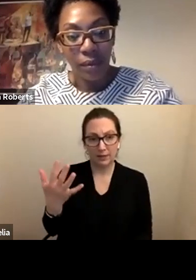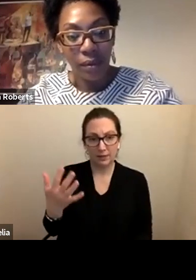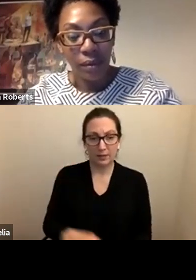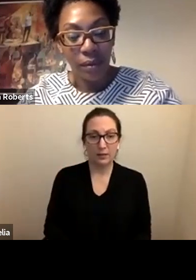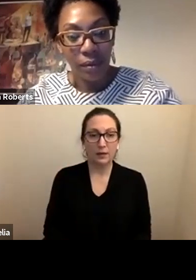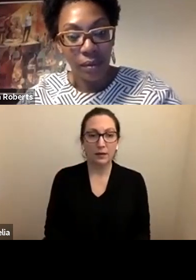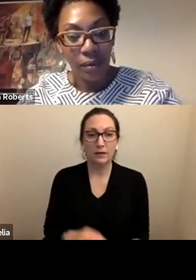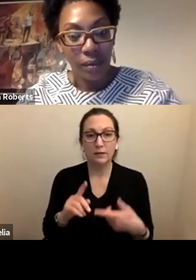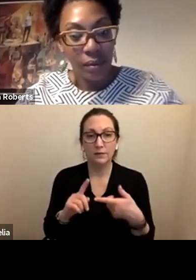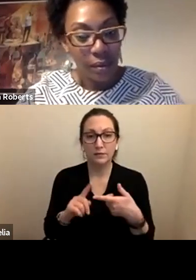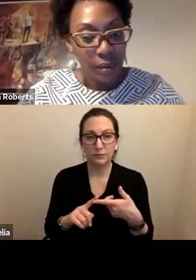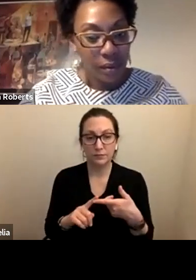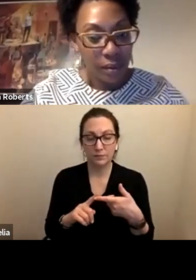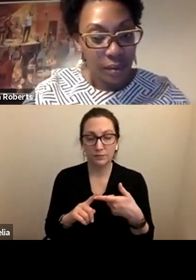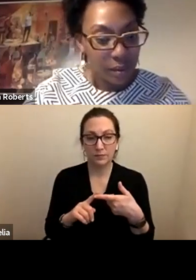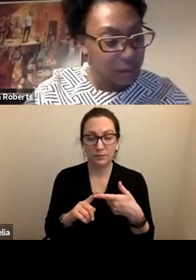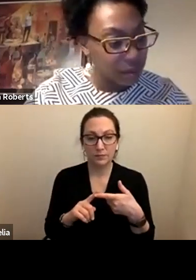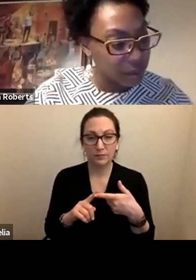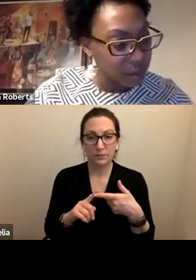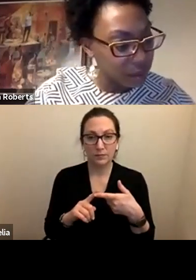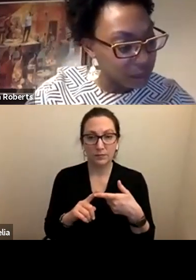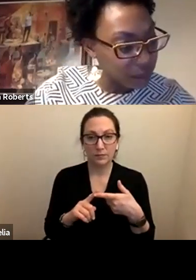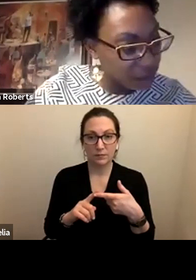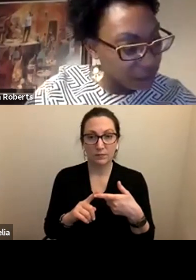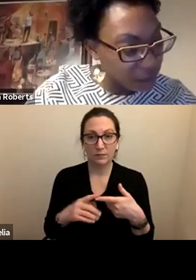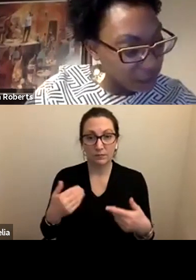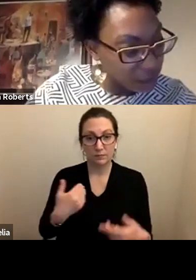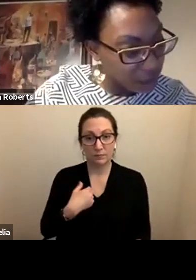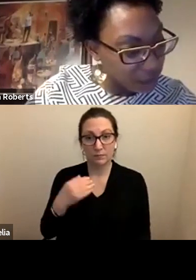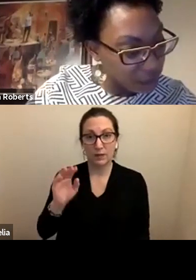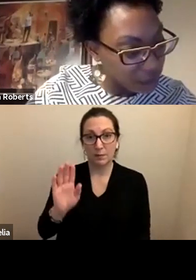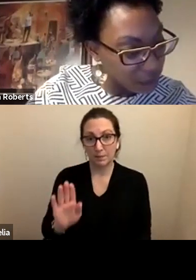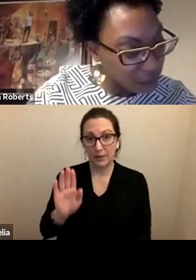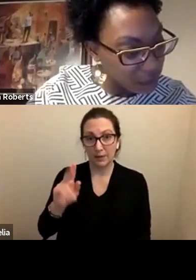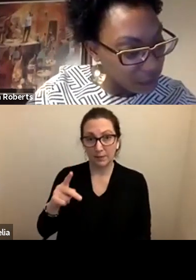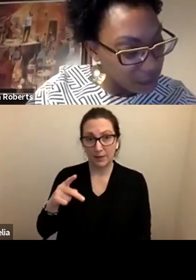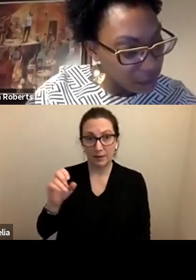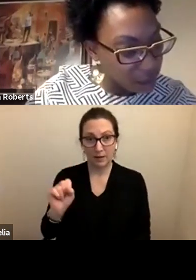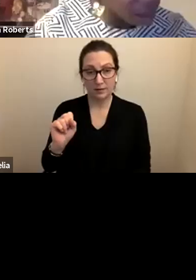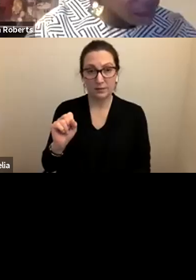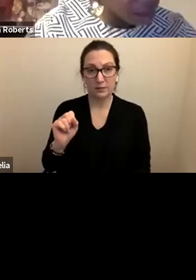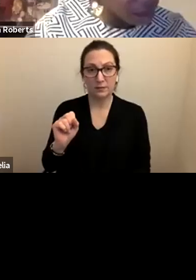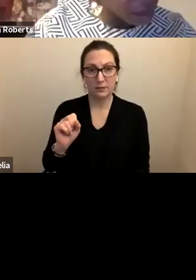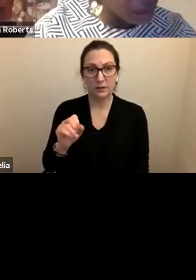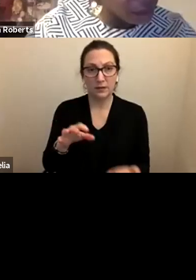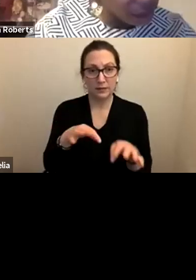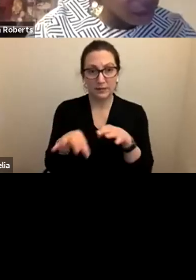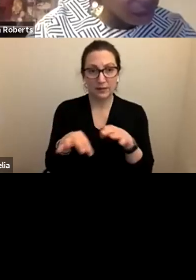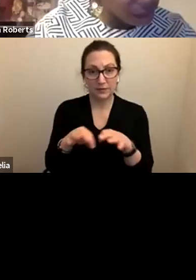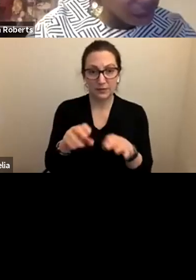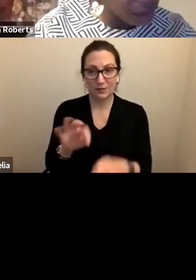And then my second question is, do we have a BPS, a Boston Public Schools definition of